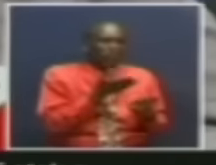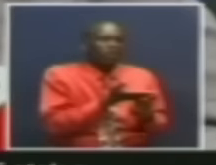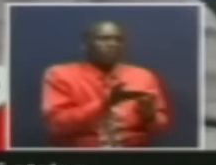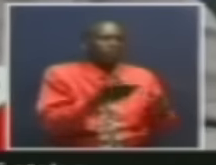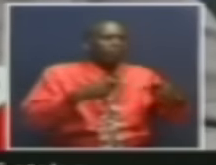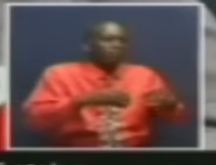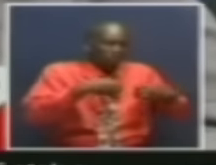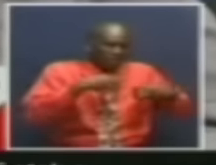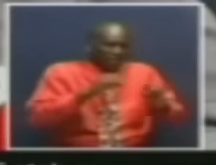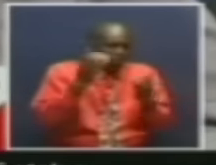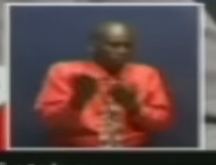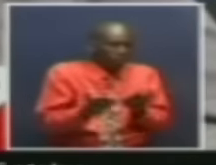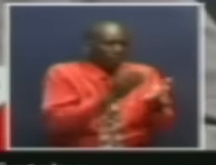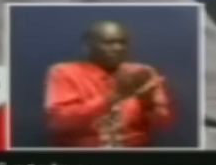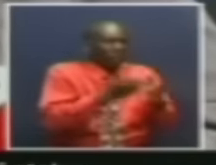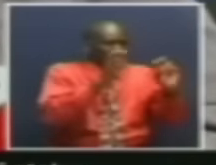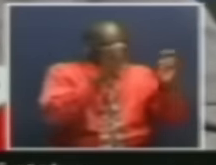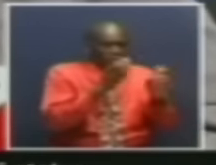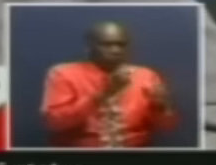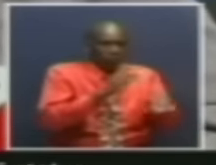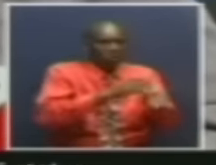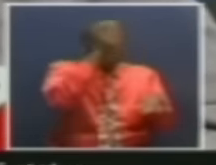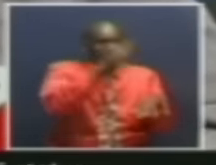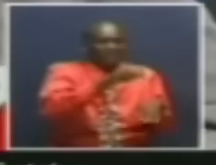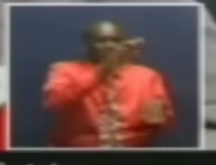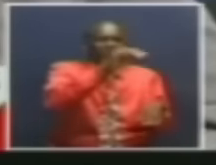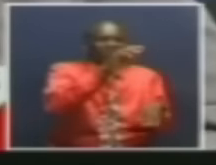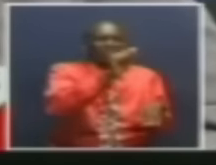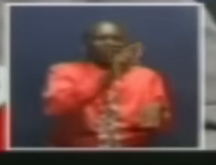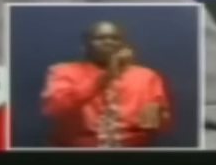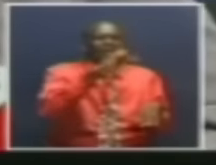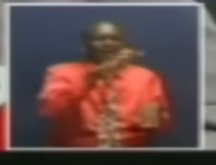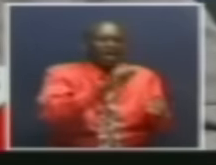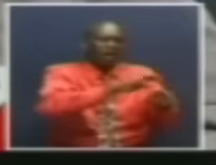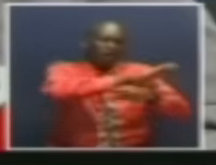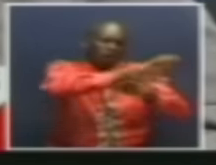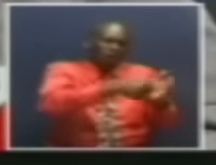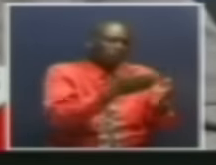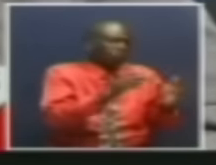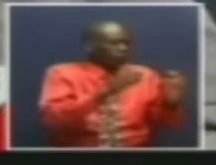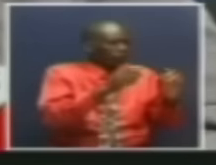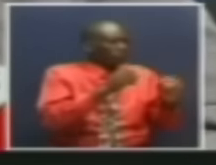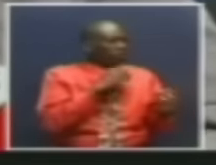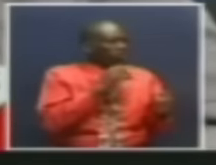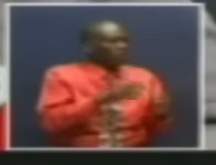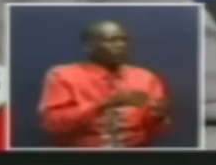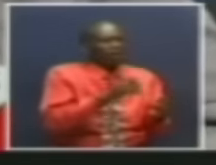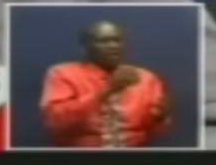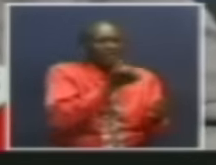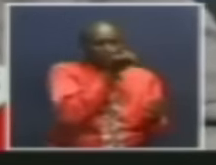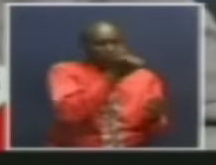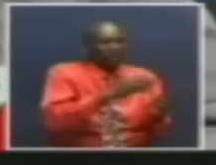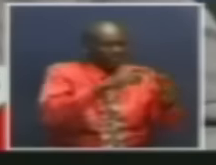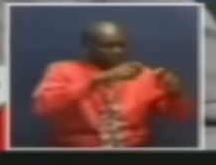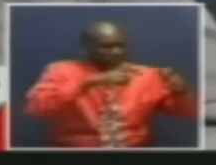tried to bring some issues on Justice Maraga, all these issues were actually thrown out in the vetting board, because I